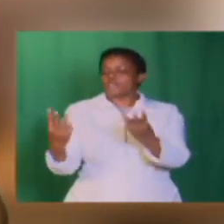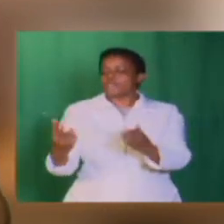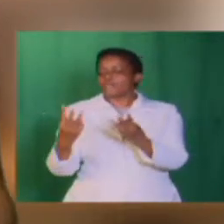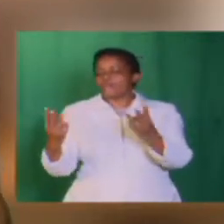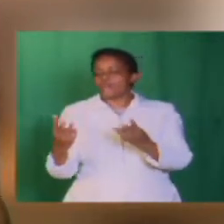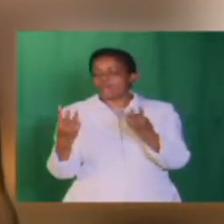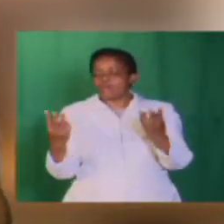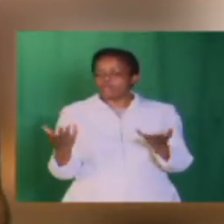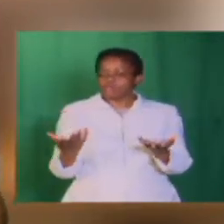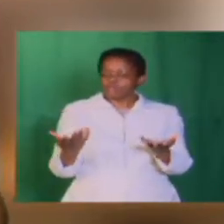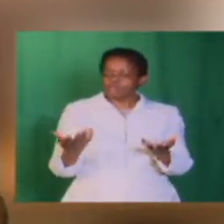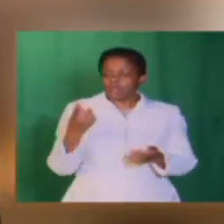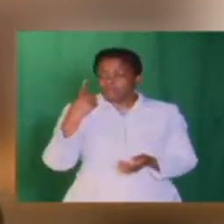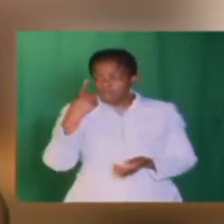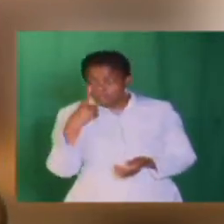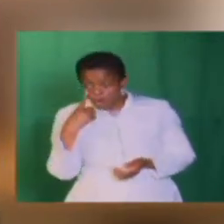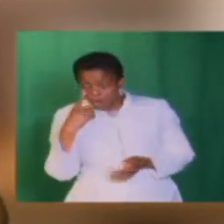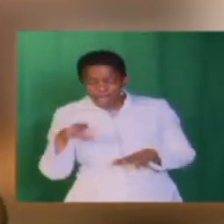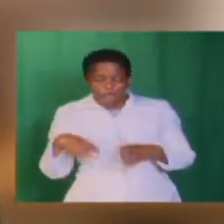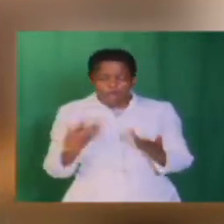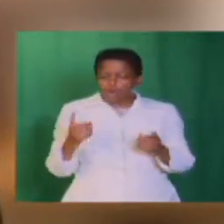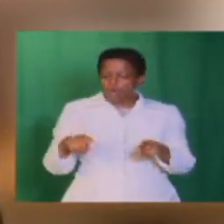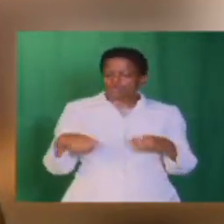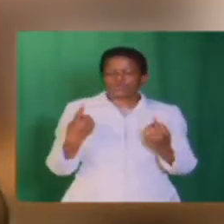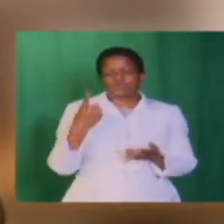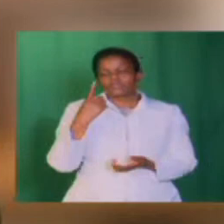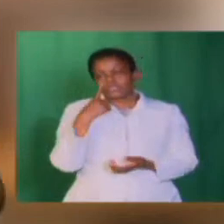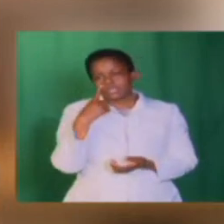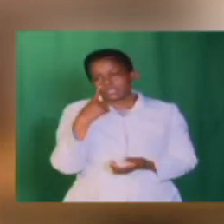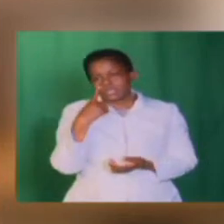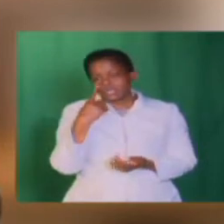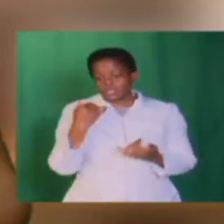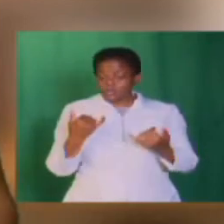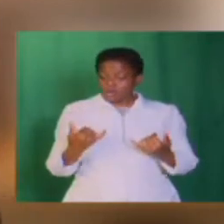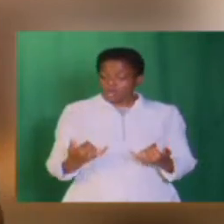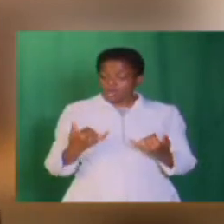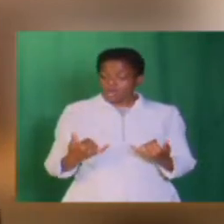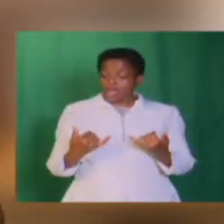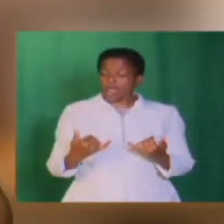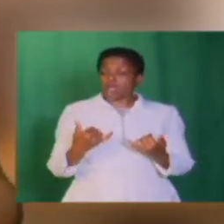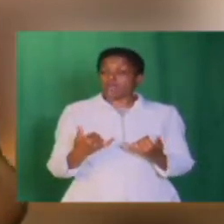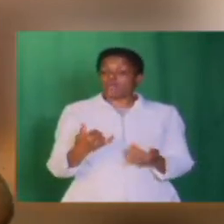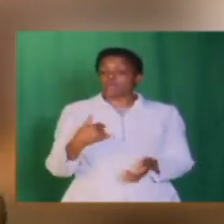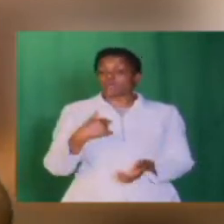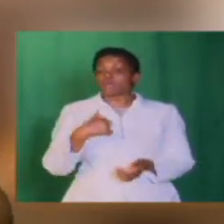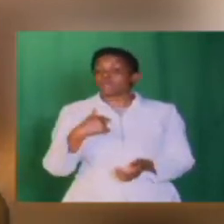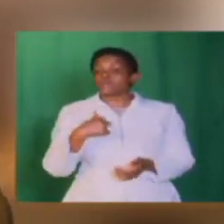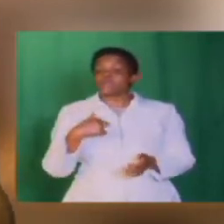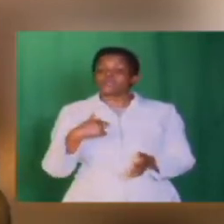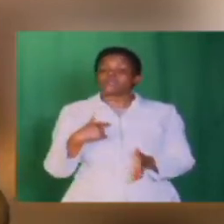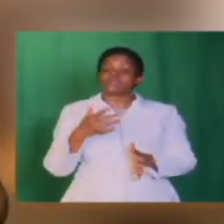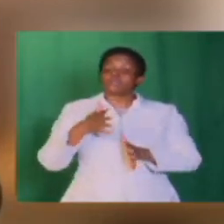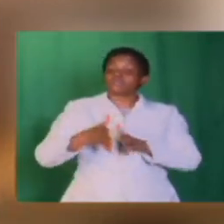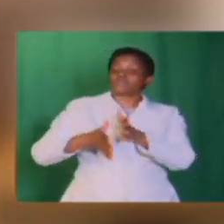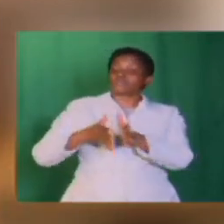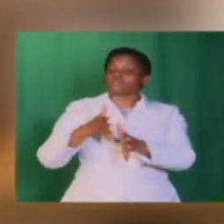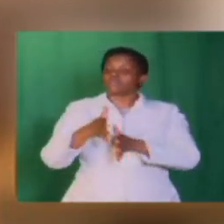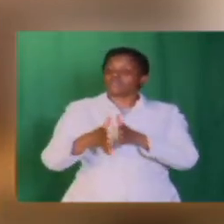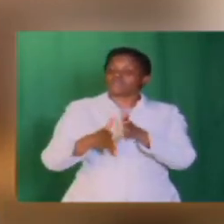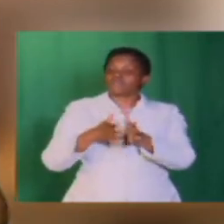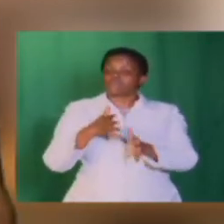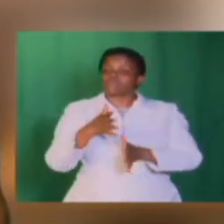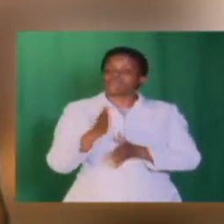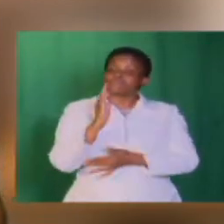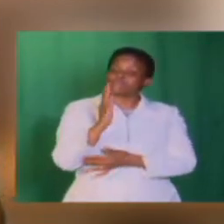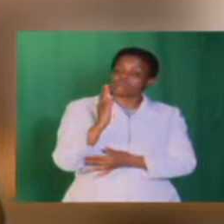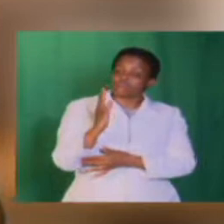be an audience that you cannot see. Currently, right now, I am speaking to you, my dear Lena. I may not see you now, but in my head, I